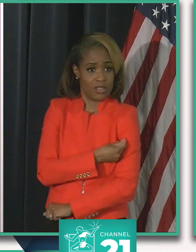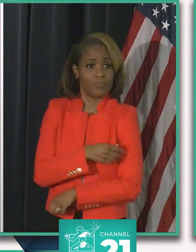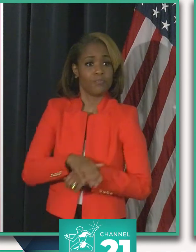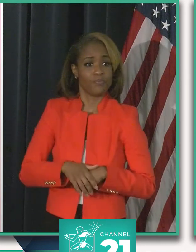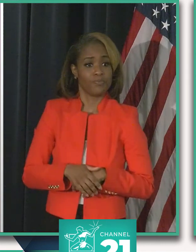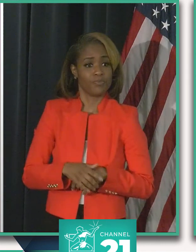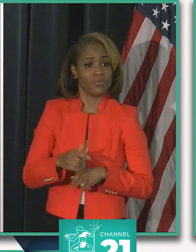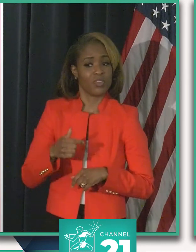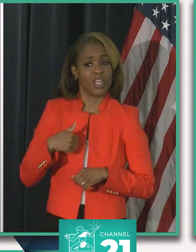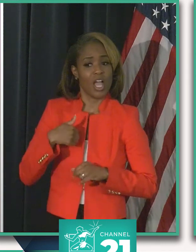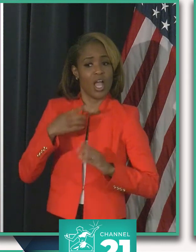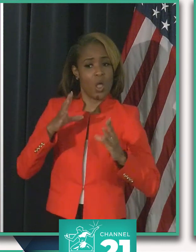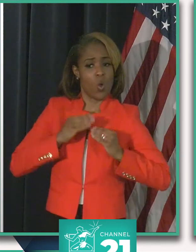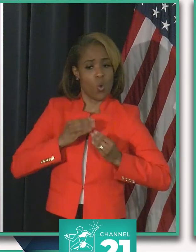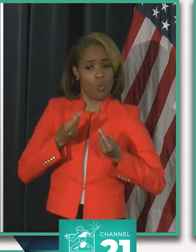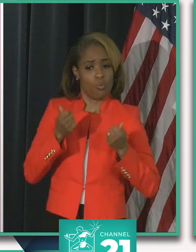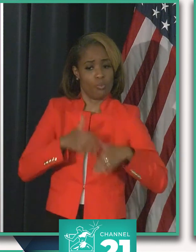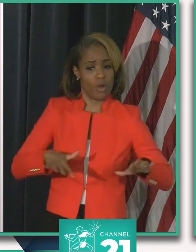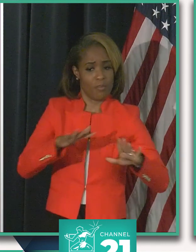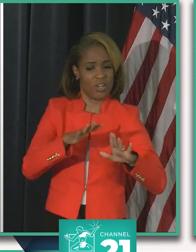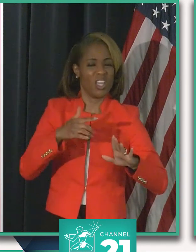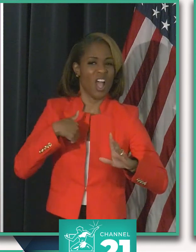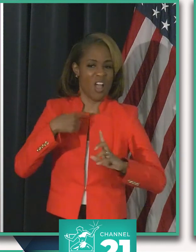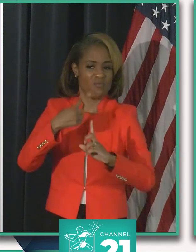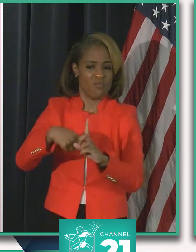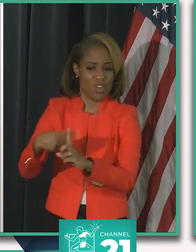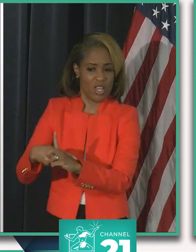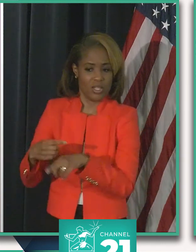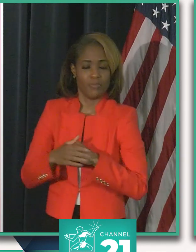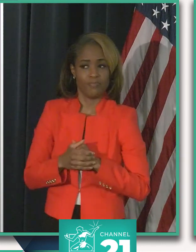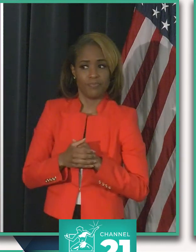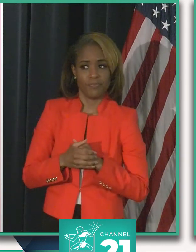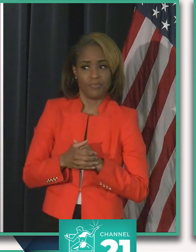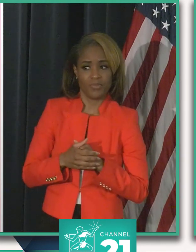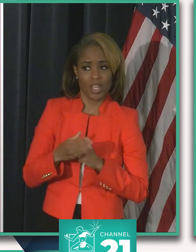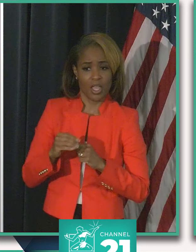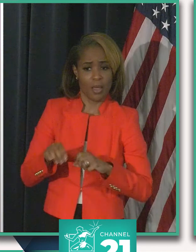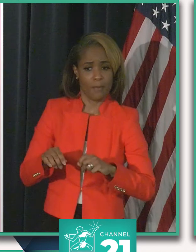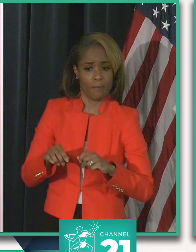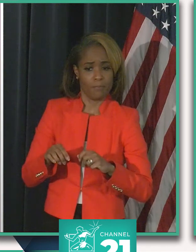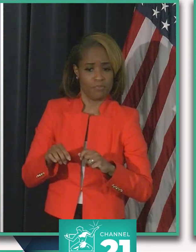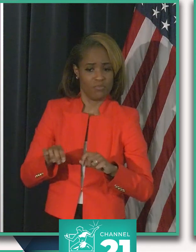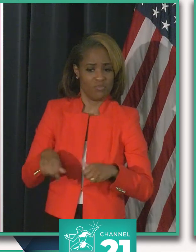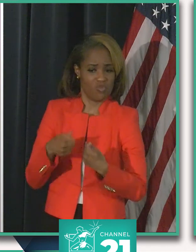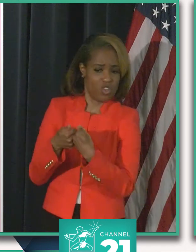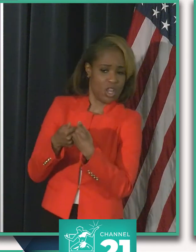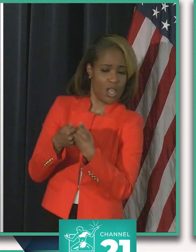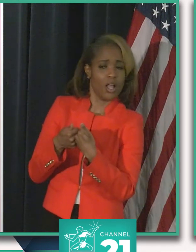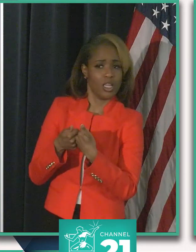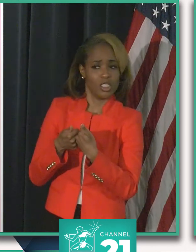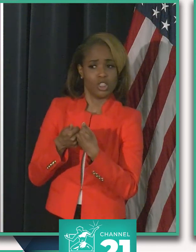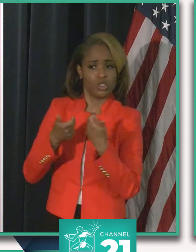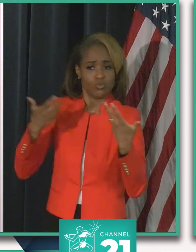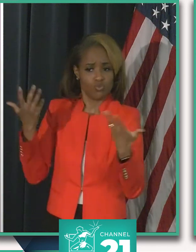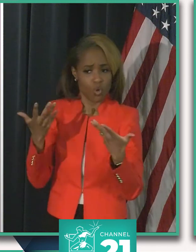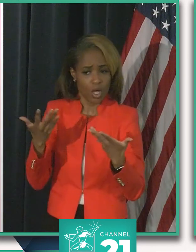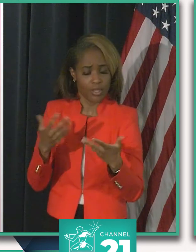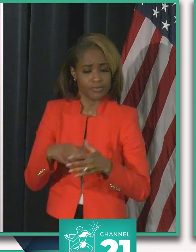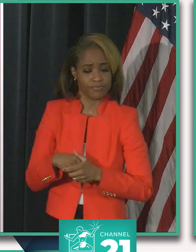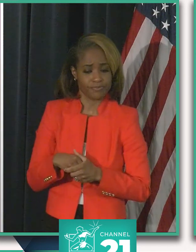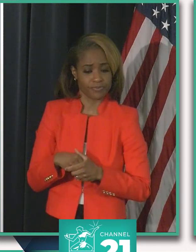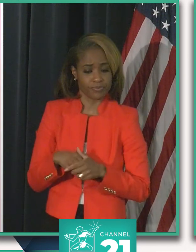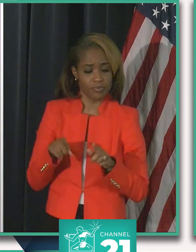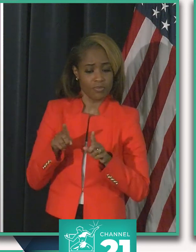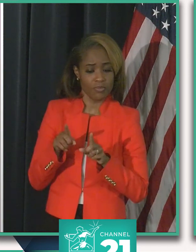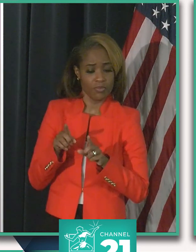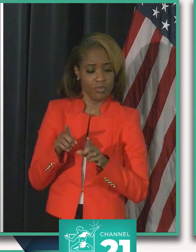Angeles, I'm a rental property owner and manager, and especially in some of our most challenged communities. And one of the biggest challenges, and as an